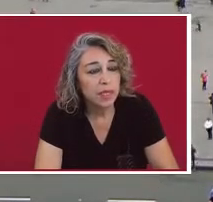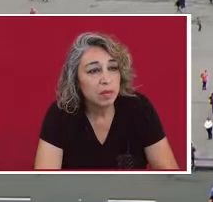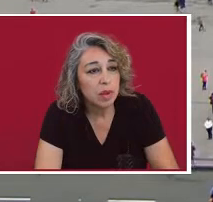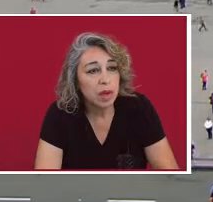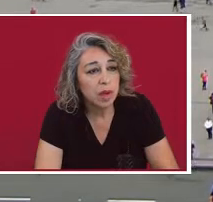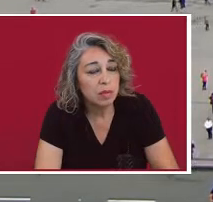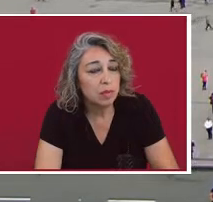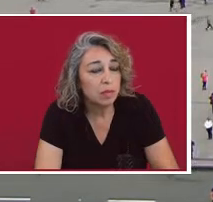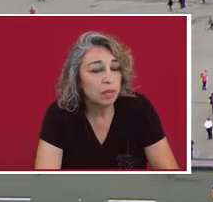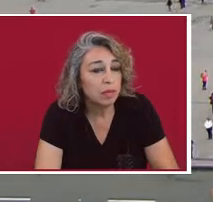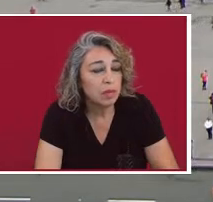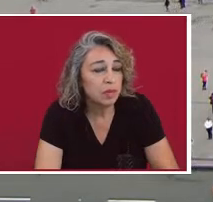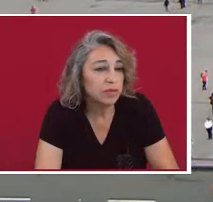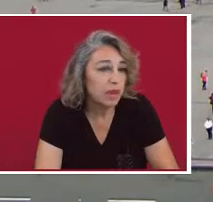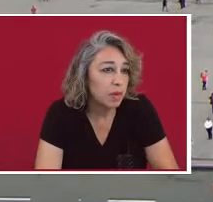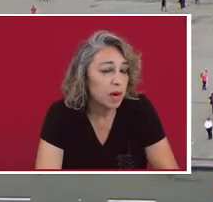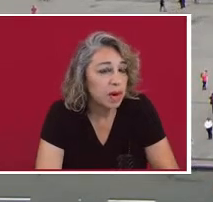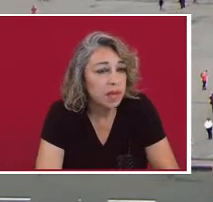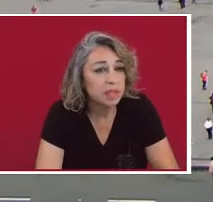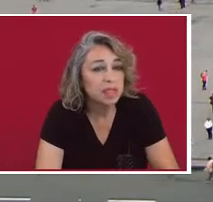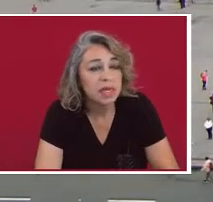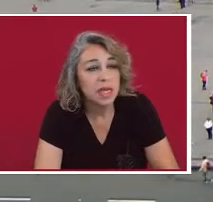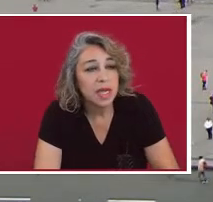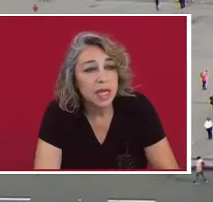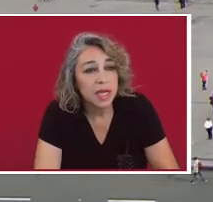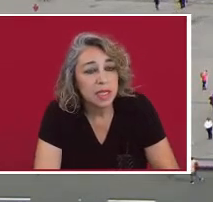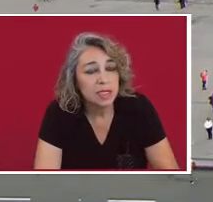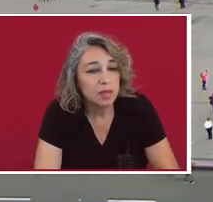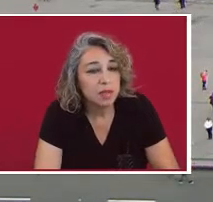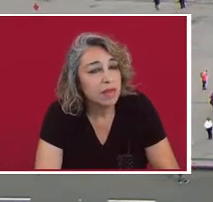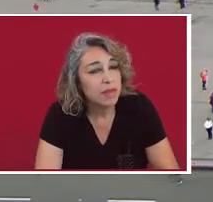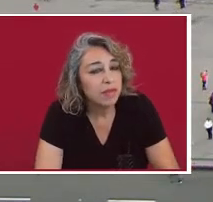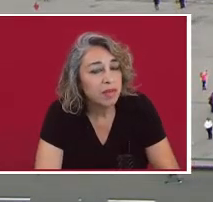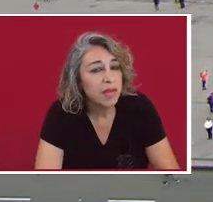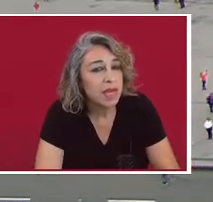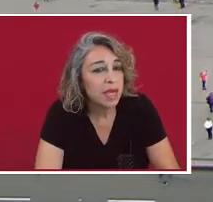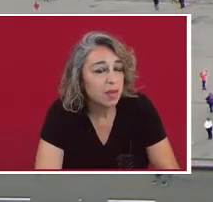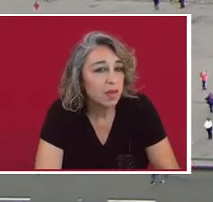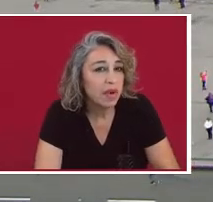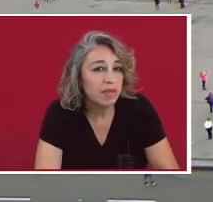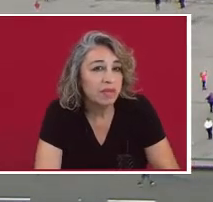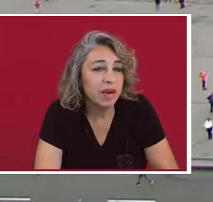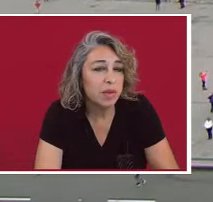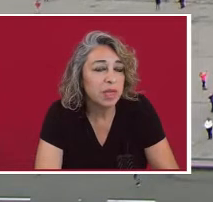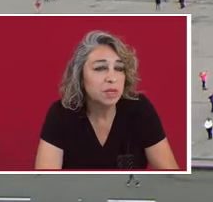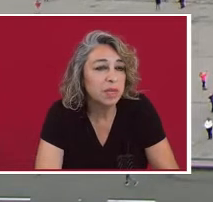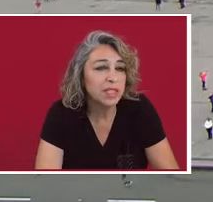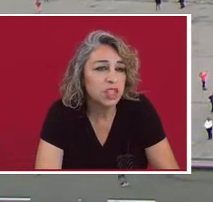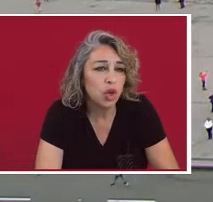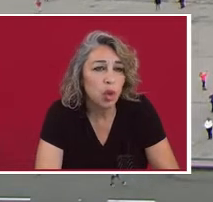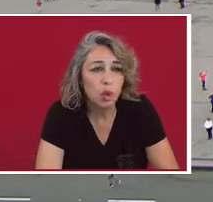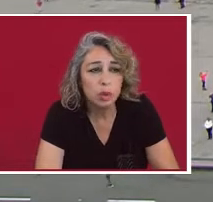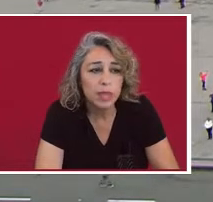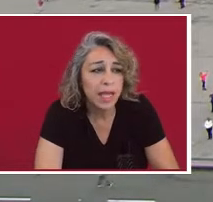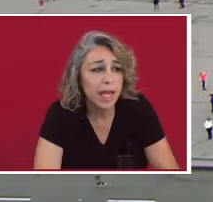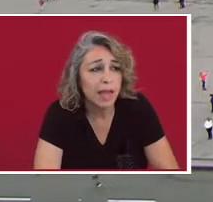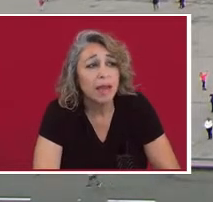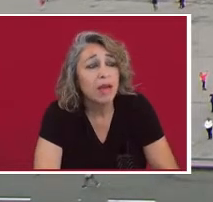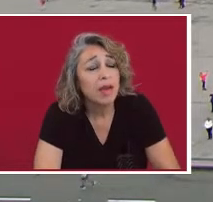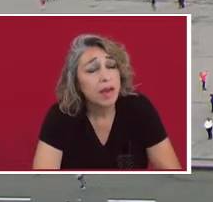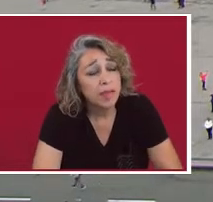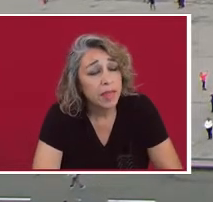and then there was fireworks. So sometime after midnight we were having fireworks, plus the whole